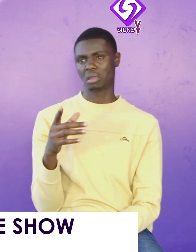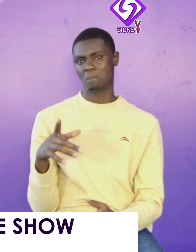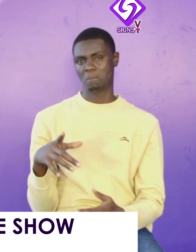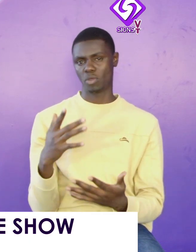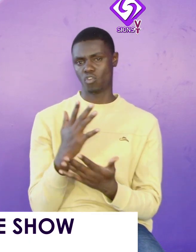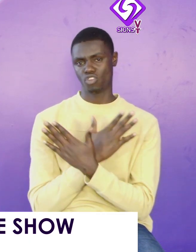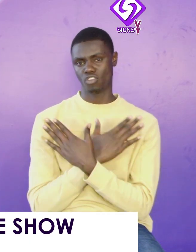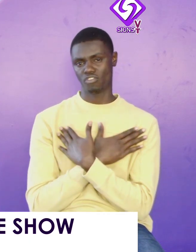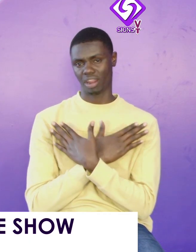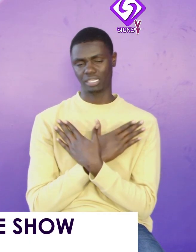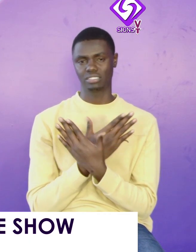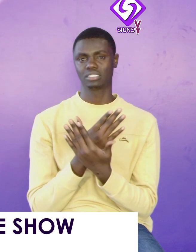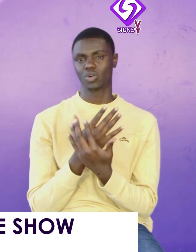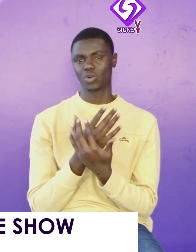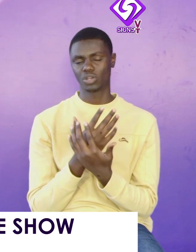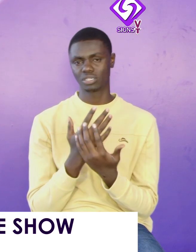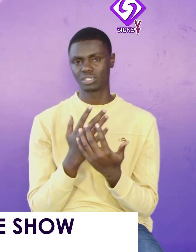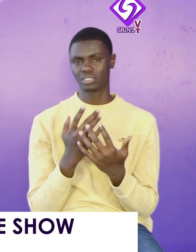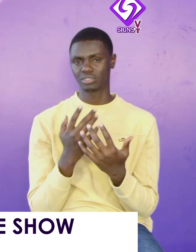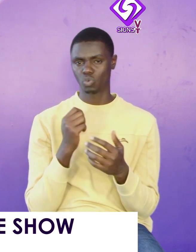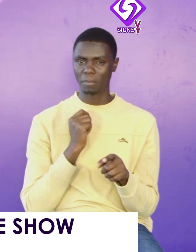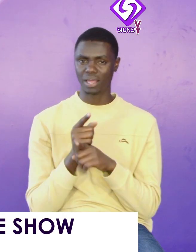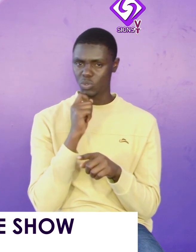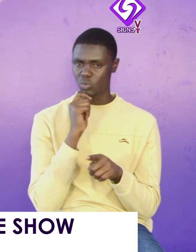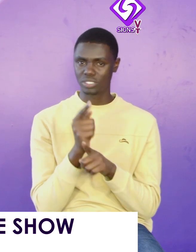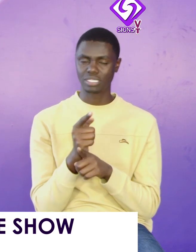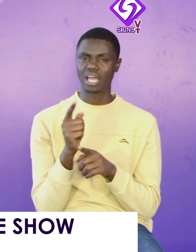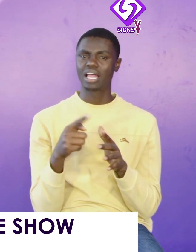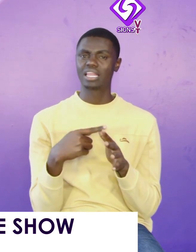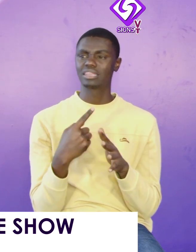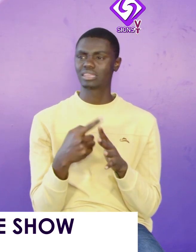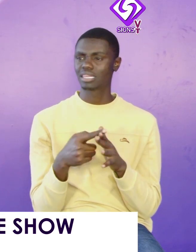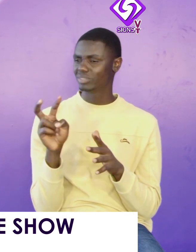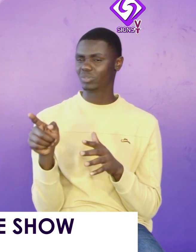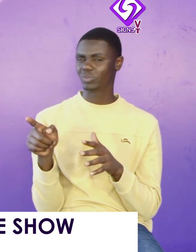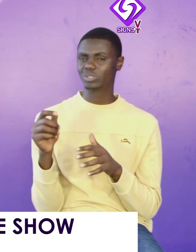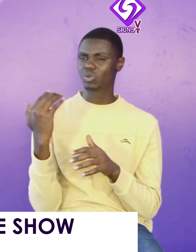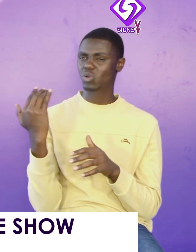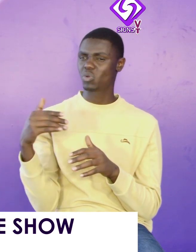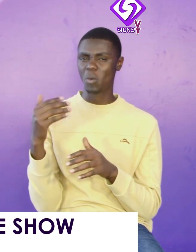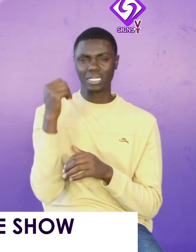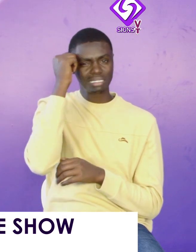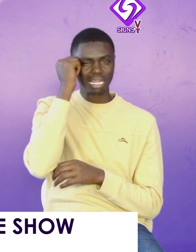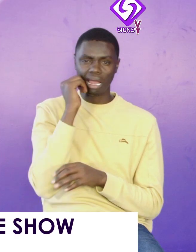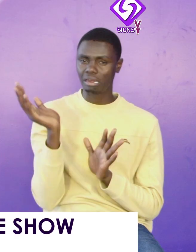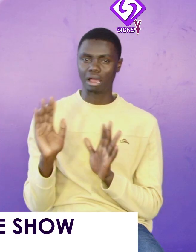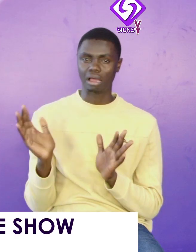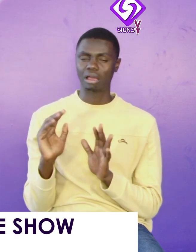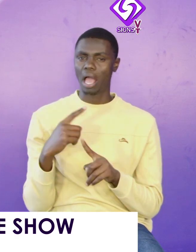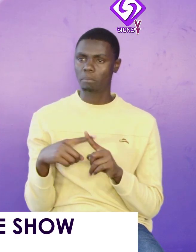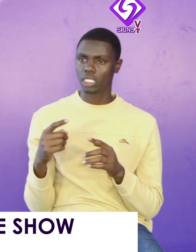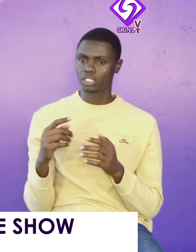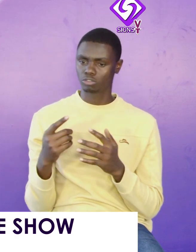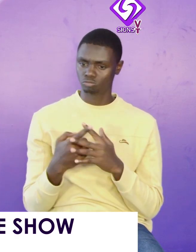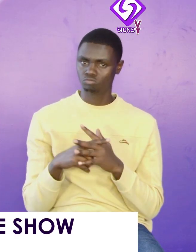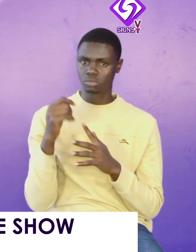one, and for some reason you find they are sadder than usual. Don't take it for granted. Try to